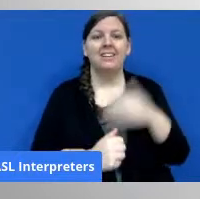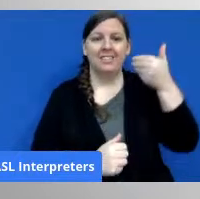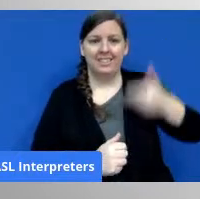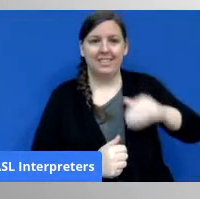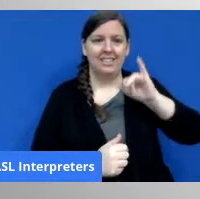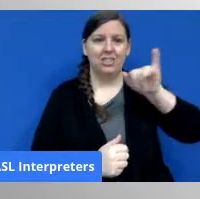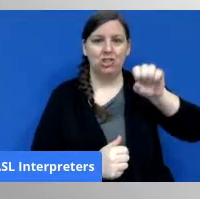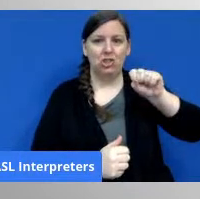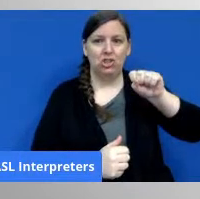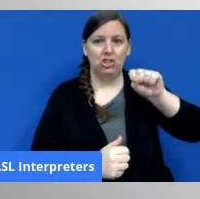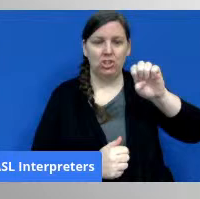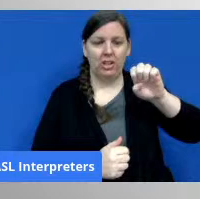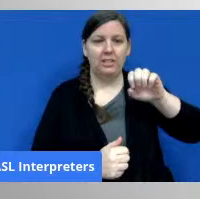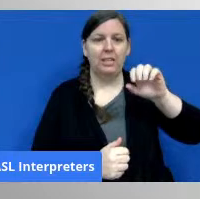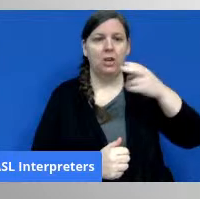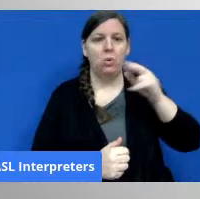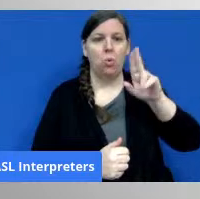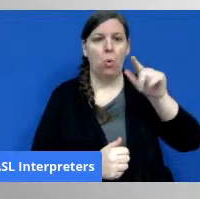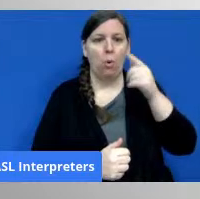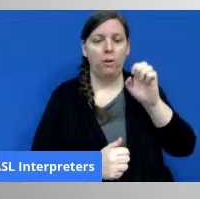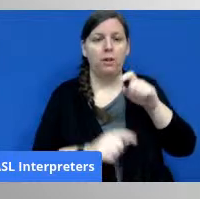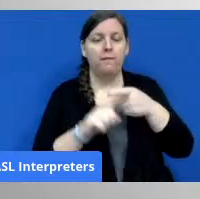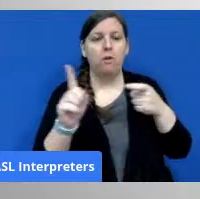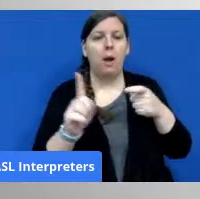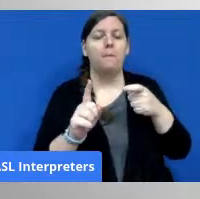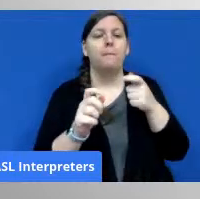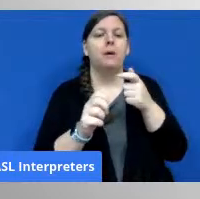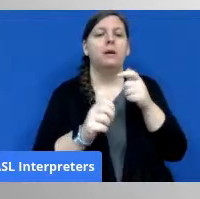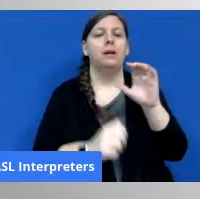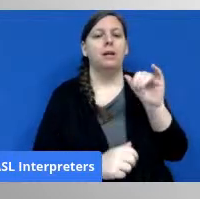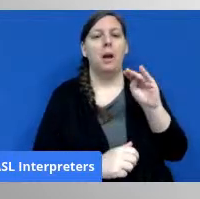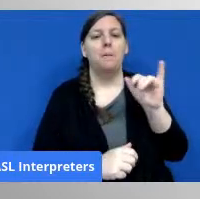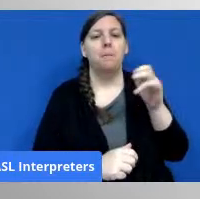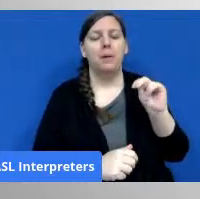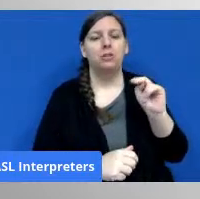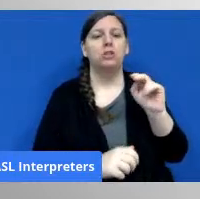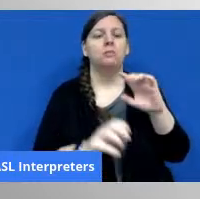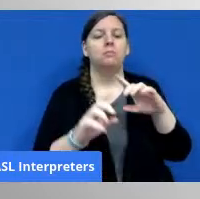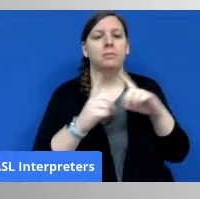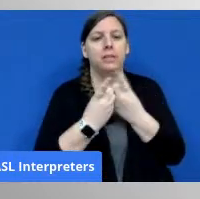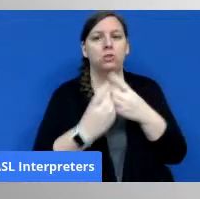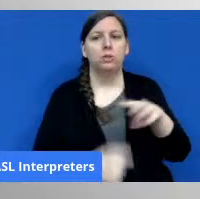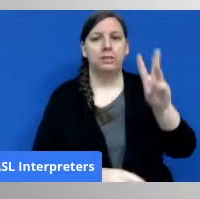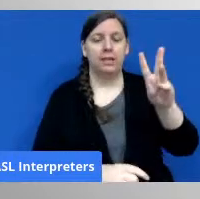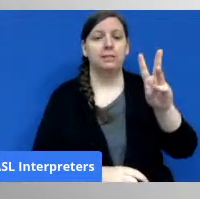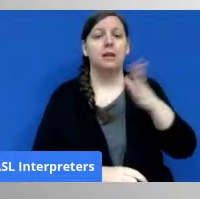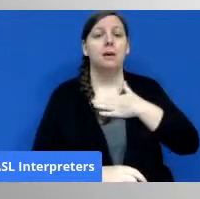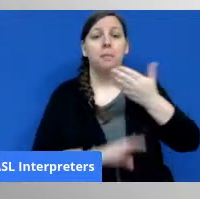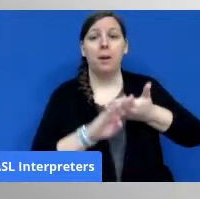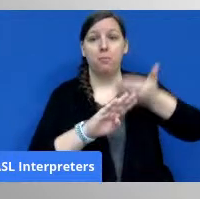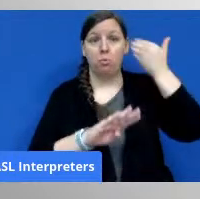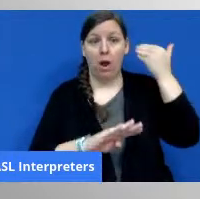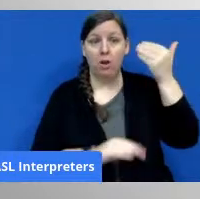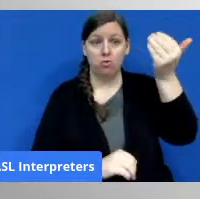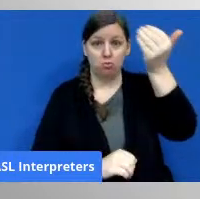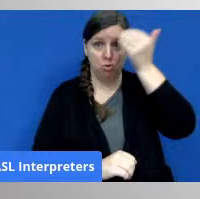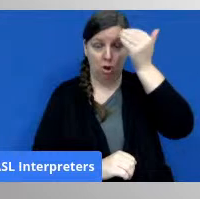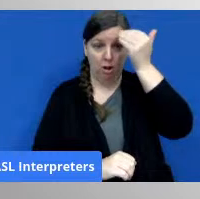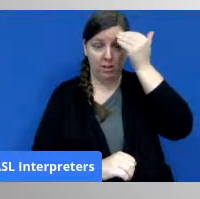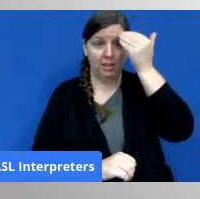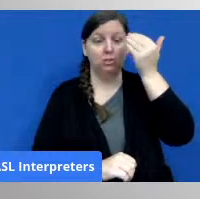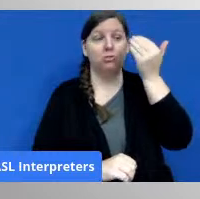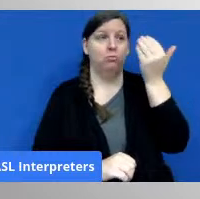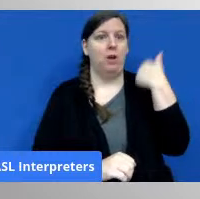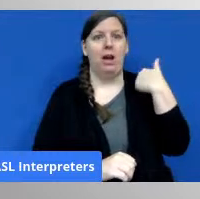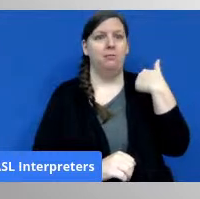Hool from Commission District 6. I mean, I guess how this aligns with my prior knowledge is there were large gaps in my prior knowledge, and now there